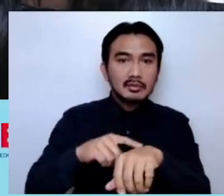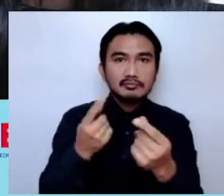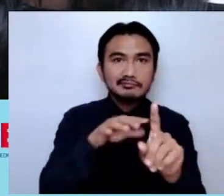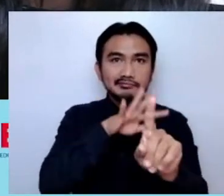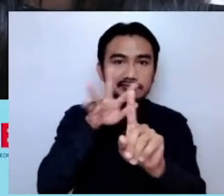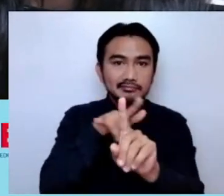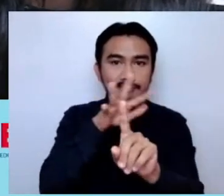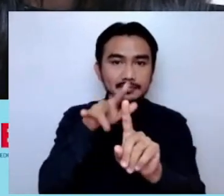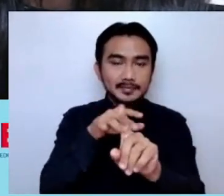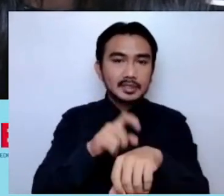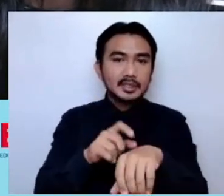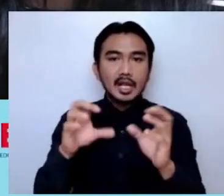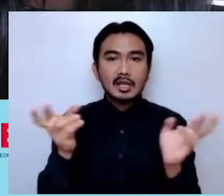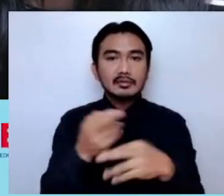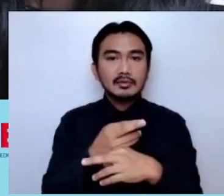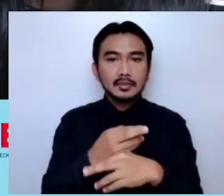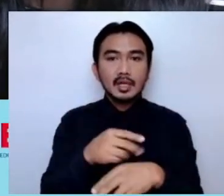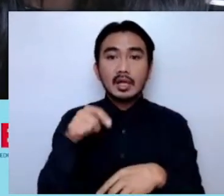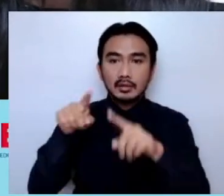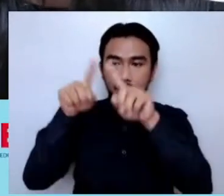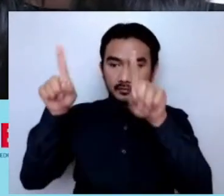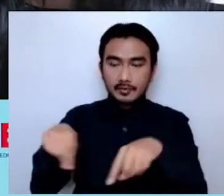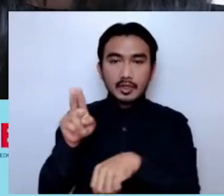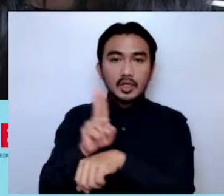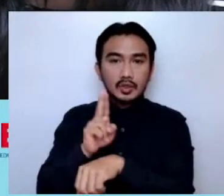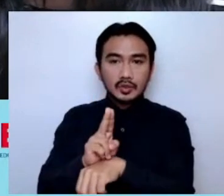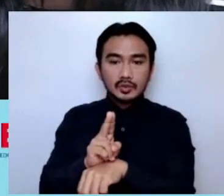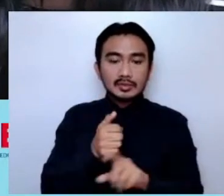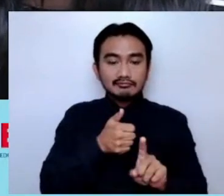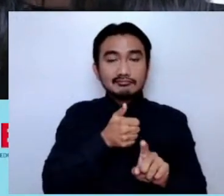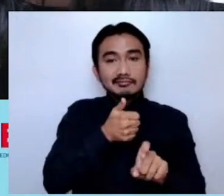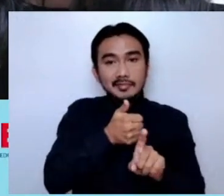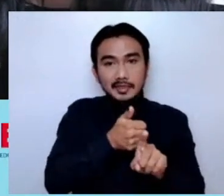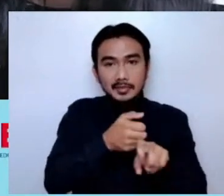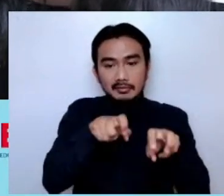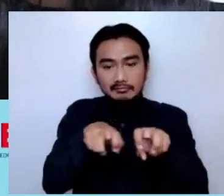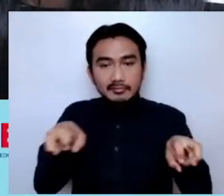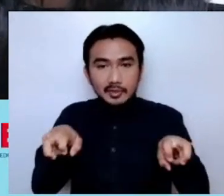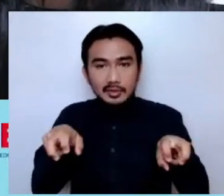This is the only form that your observer or observers will bring and complete